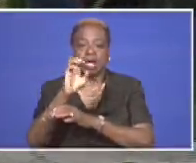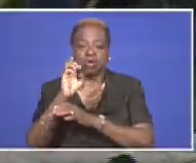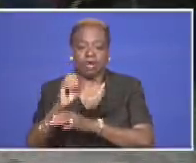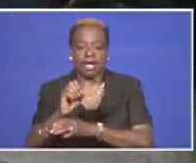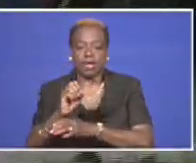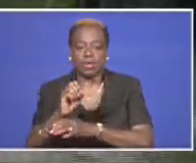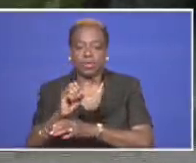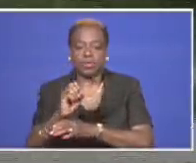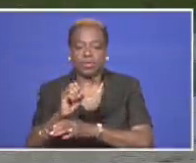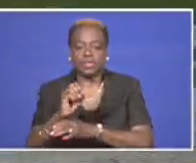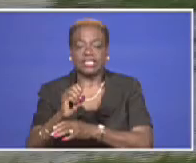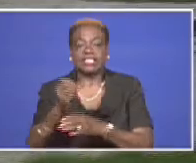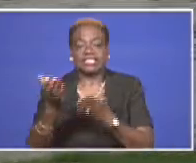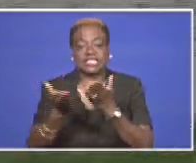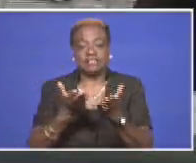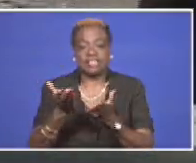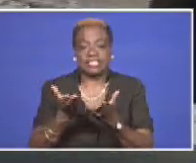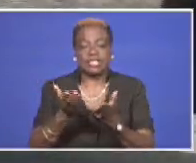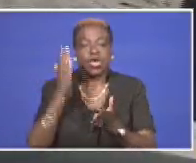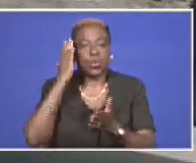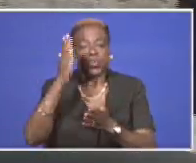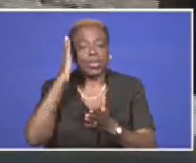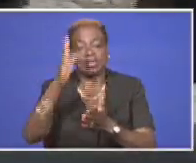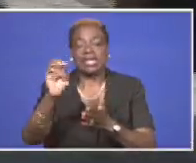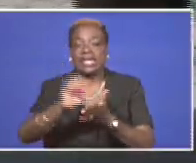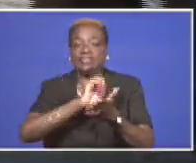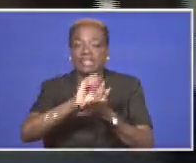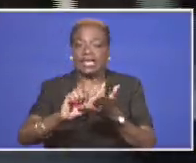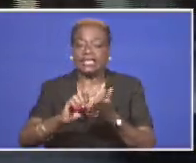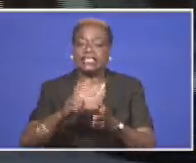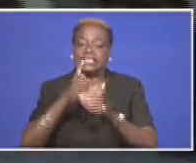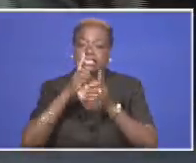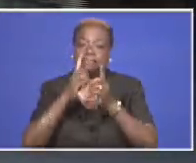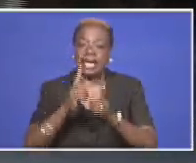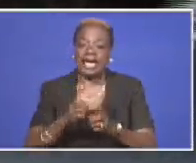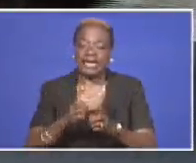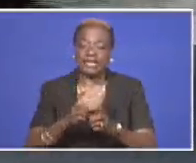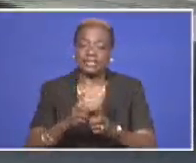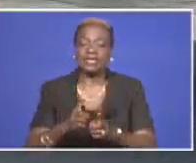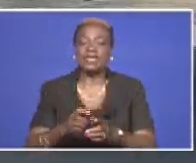addition of these rental units would alleviate the demand challenges BPL is facing.